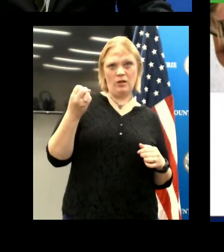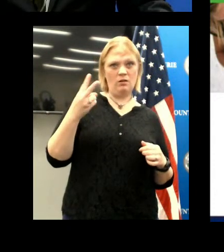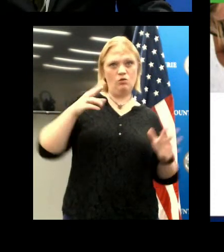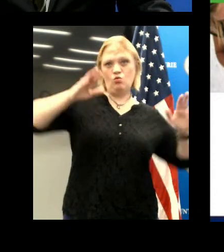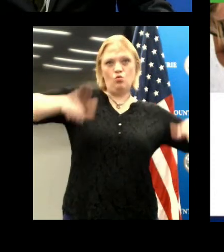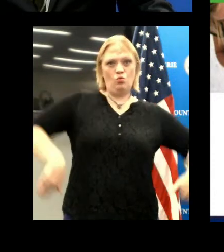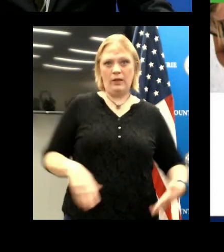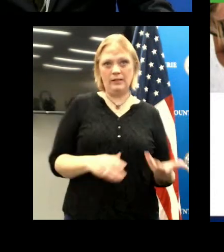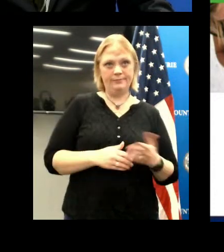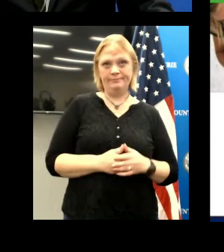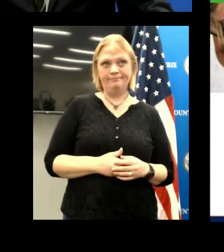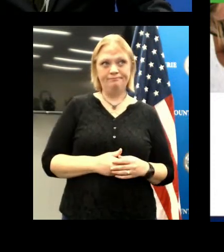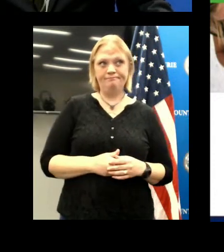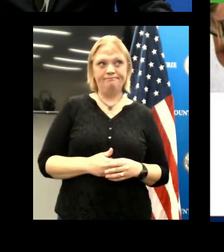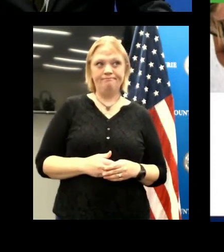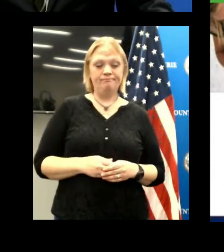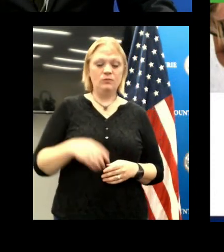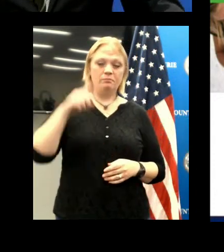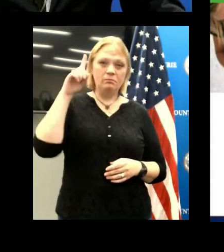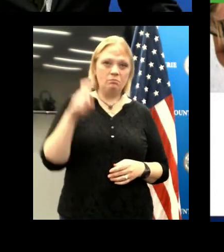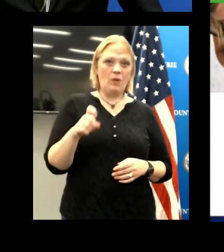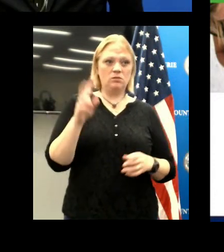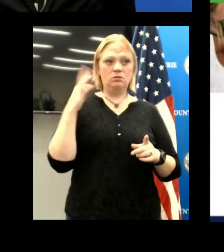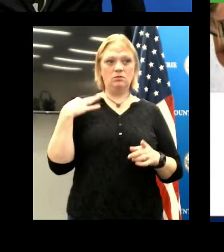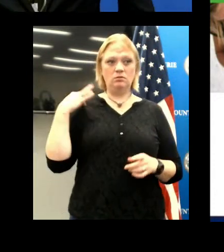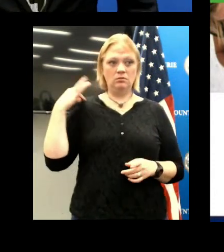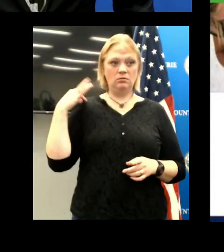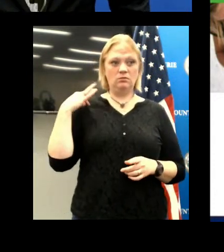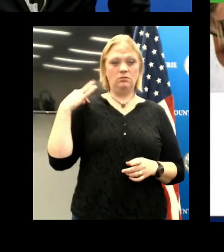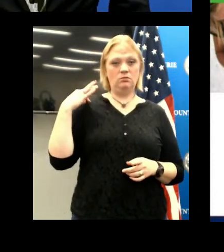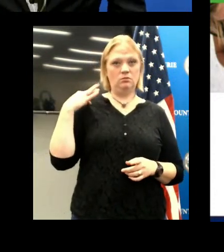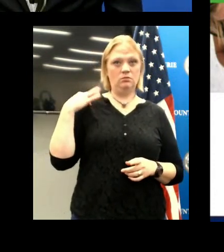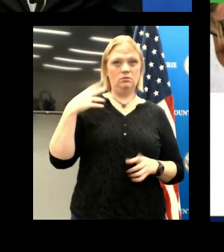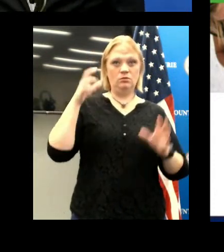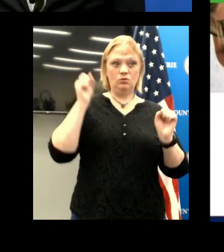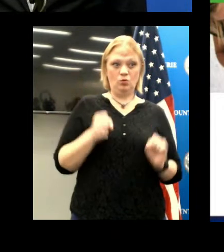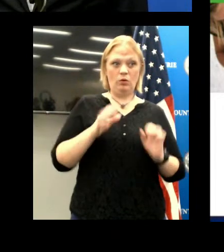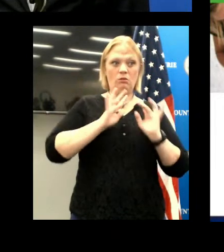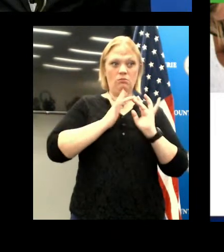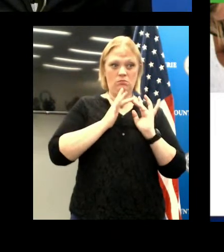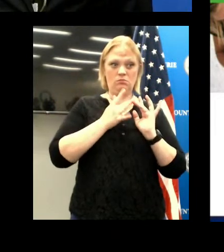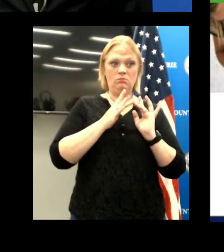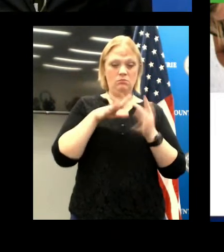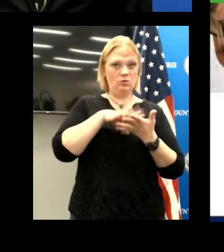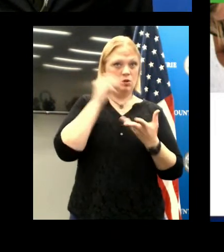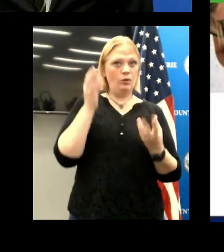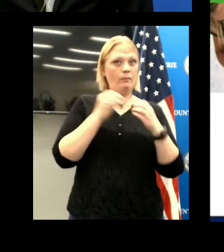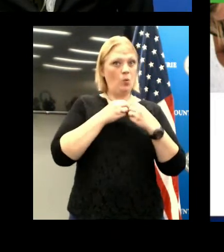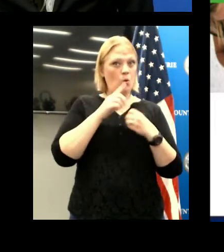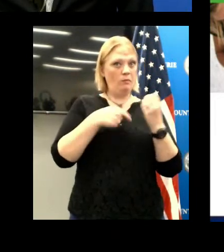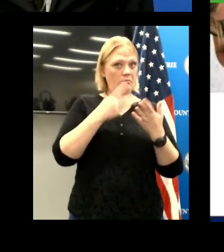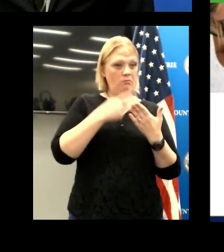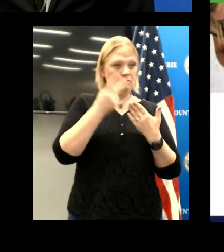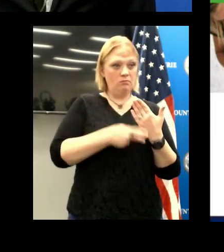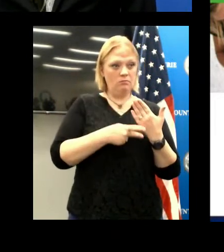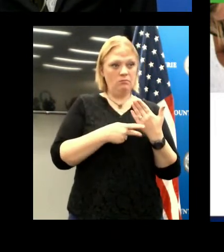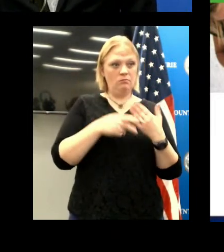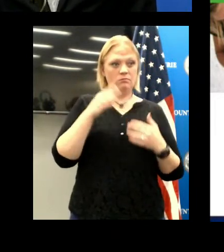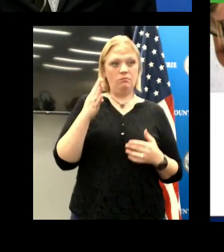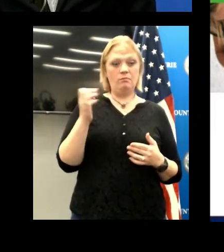late. You have to get your application in. You can apply online and learn more about the program